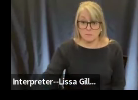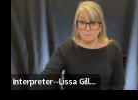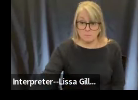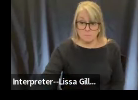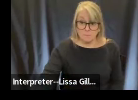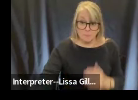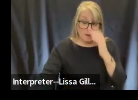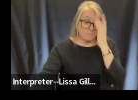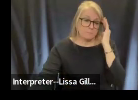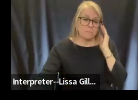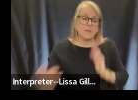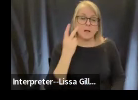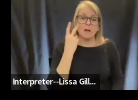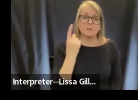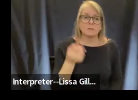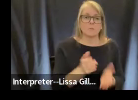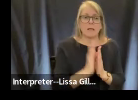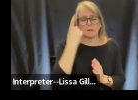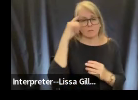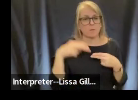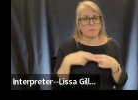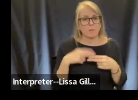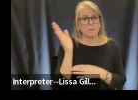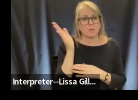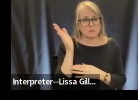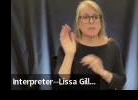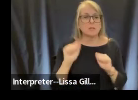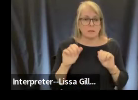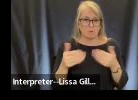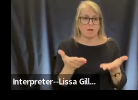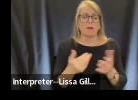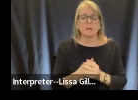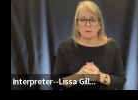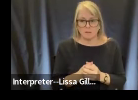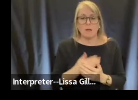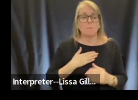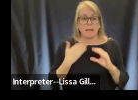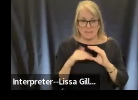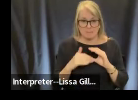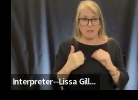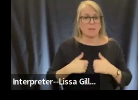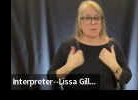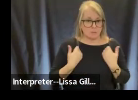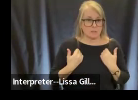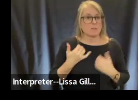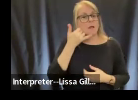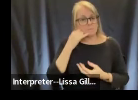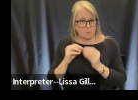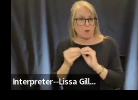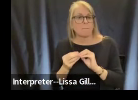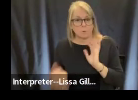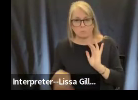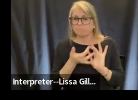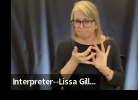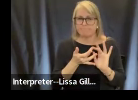I did see someone ask for a copy of the presentation, which I can provide. I did put my email address and phone number in the chat if you want to reach out to me and I